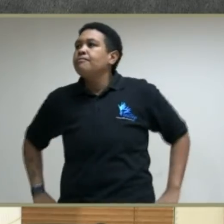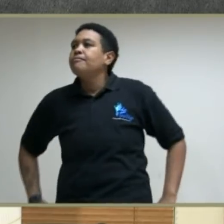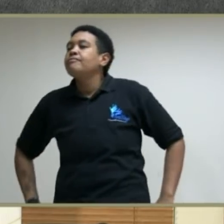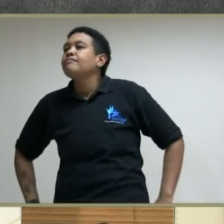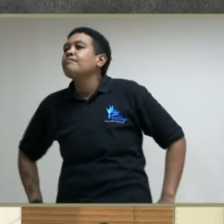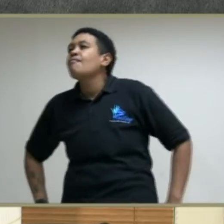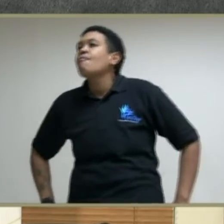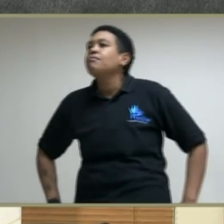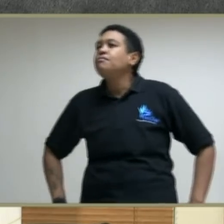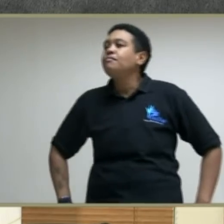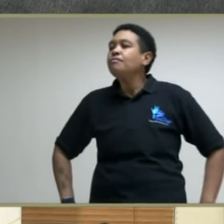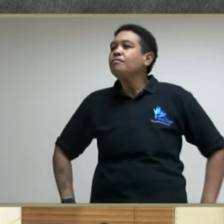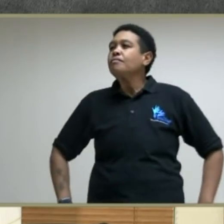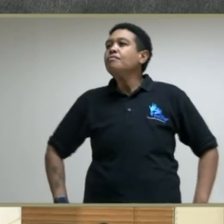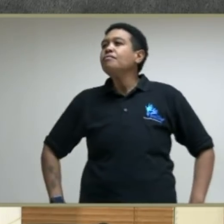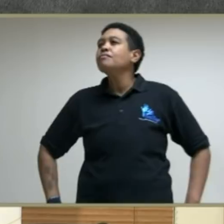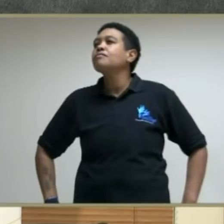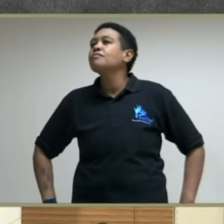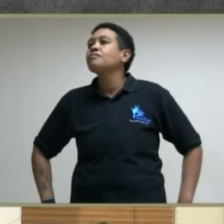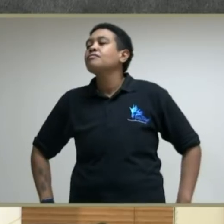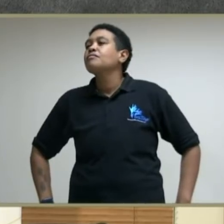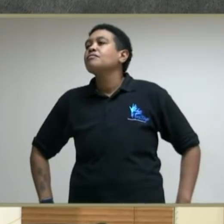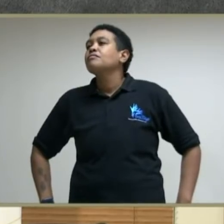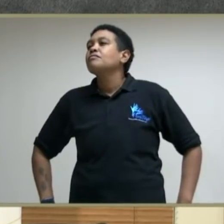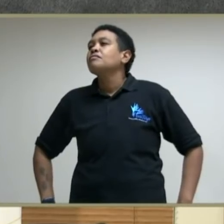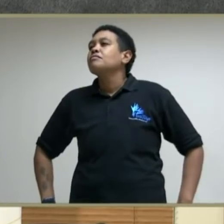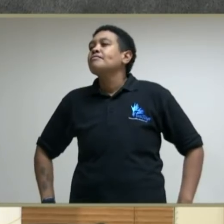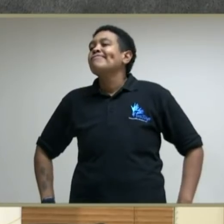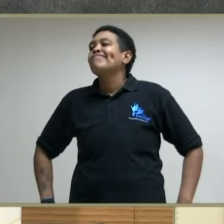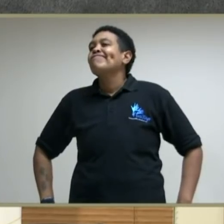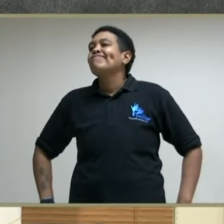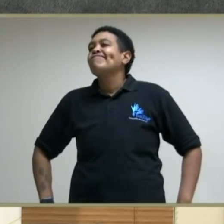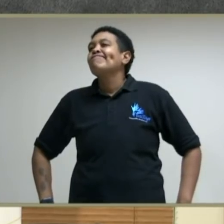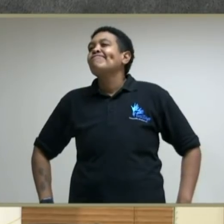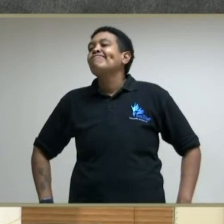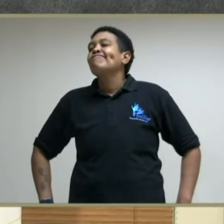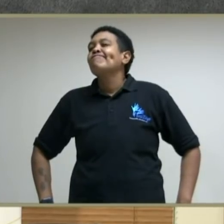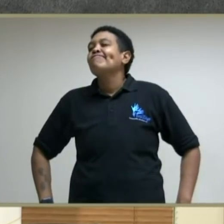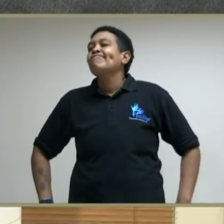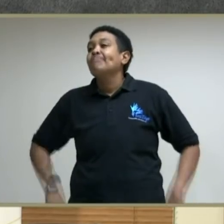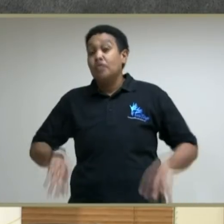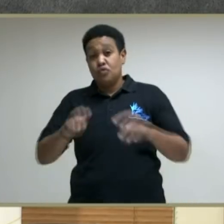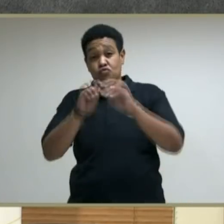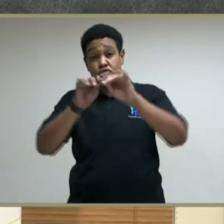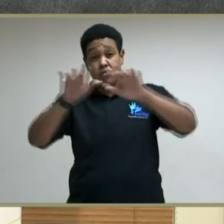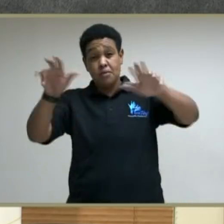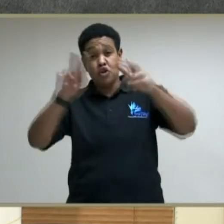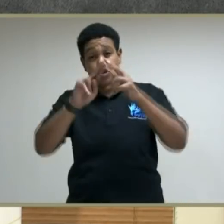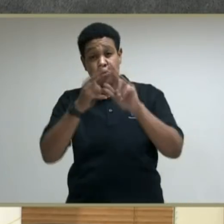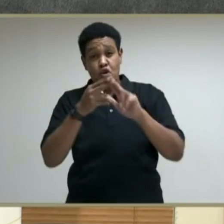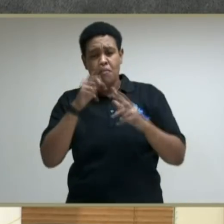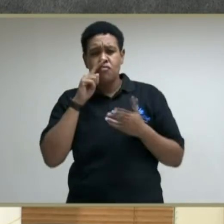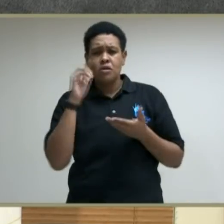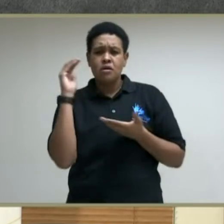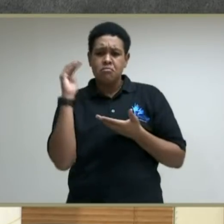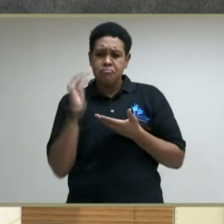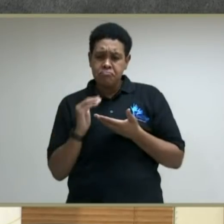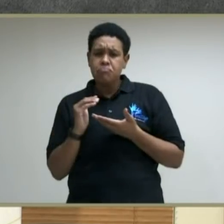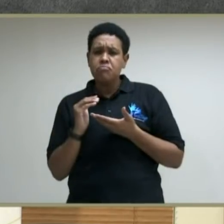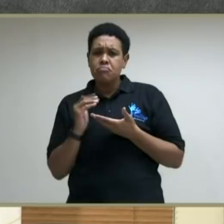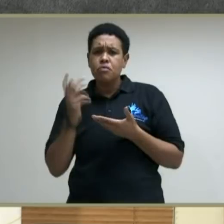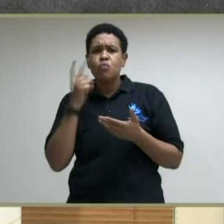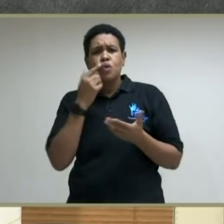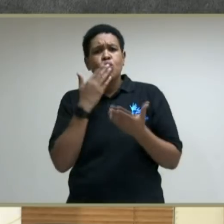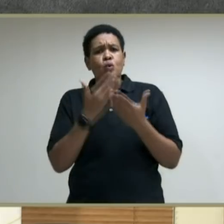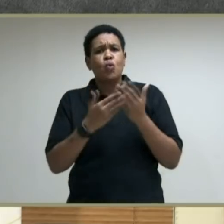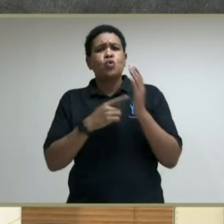In terms of our reproductive number, we can see that that is also trending down, and this is good because it's a reflection of the